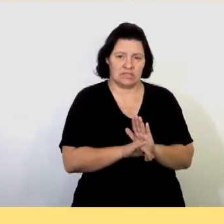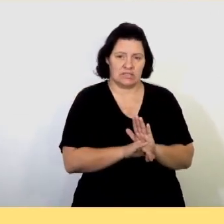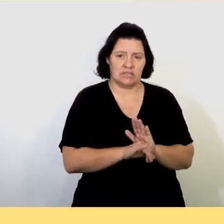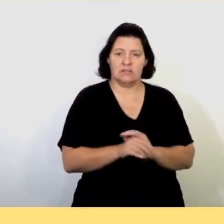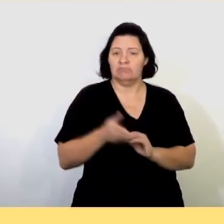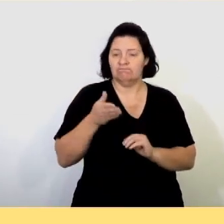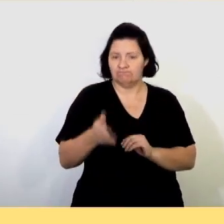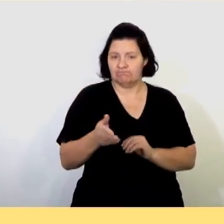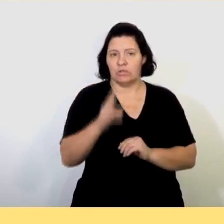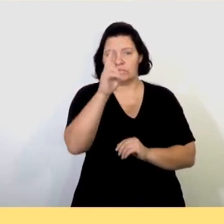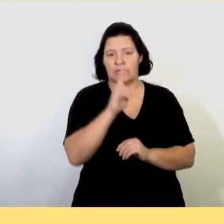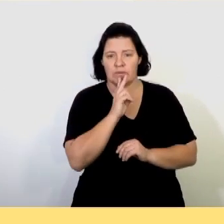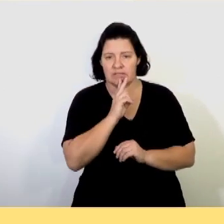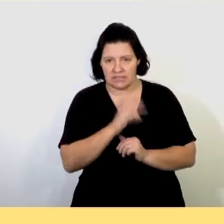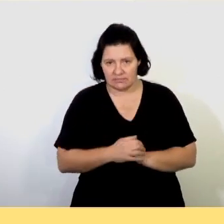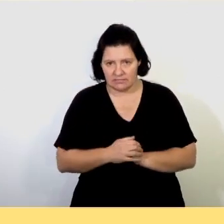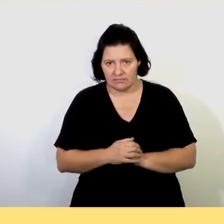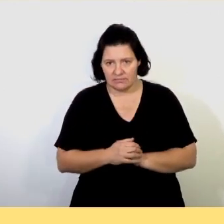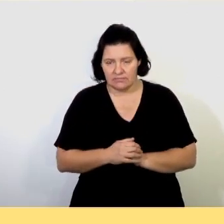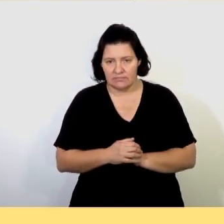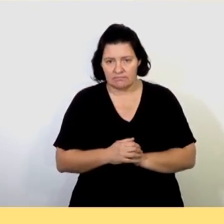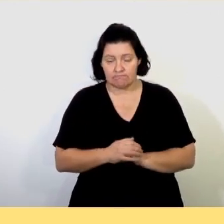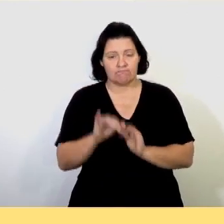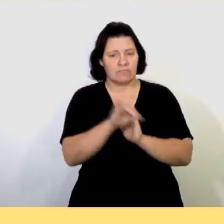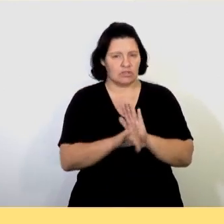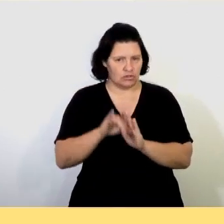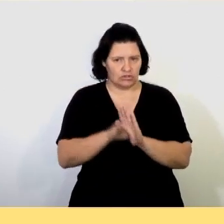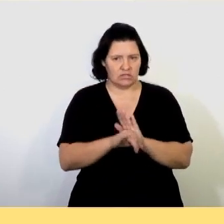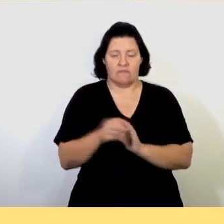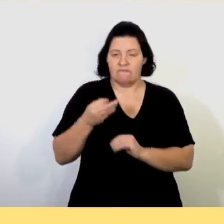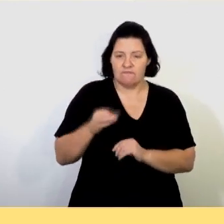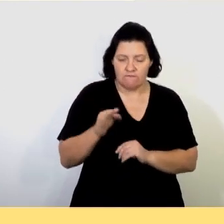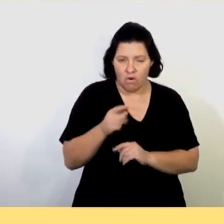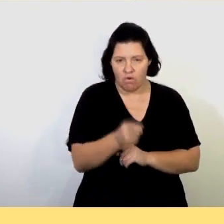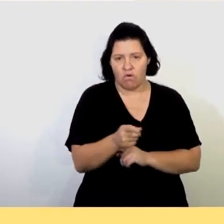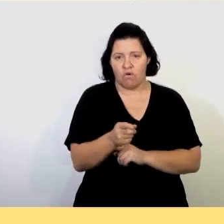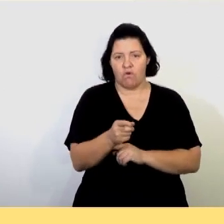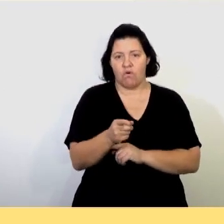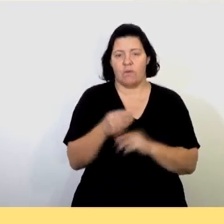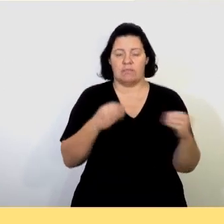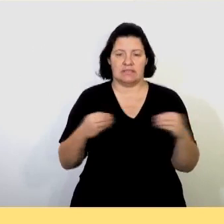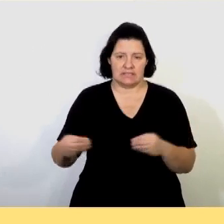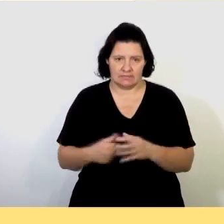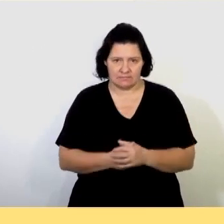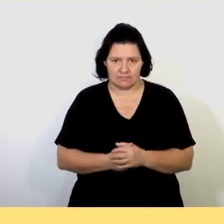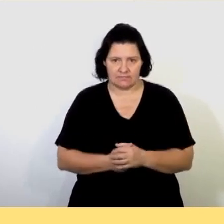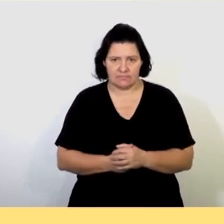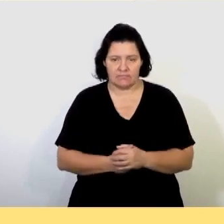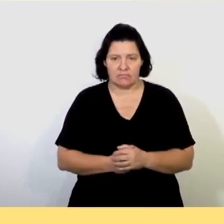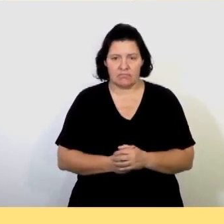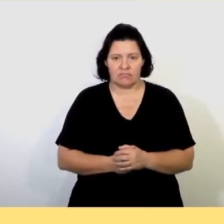insurance, here is 2,000. This is insurance for the